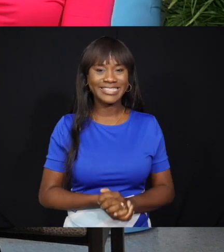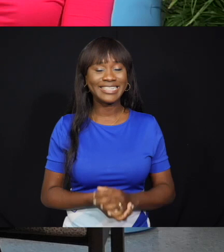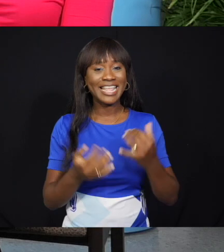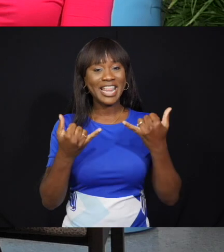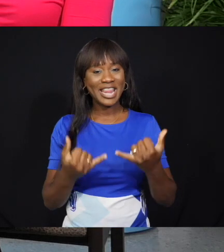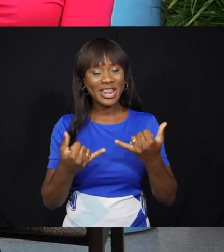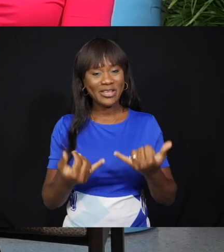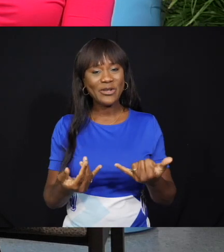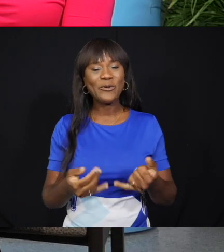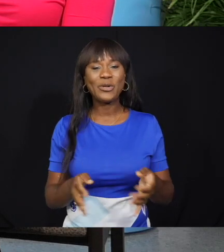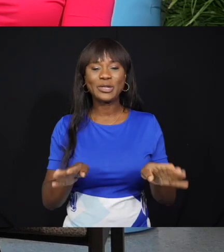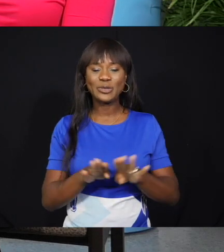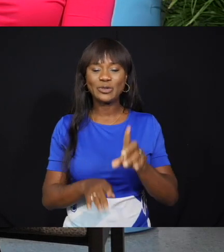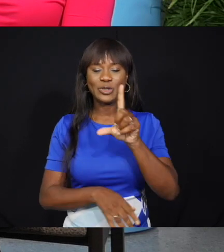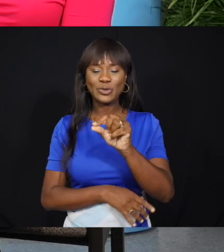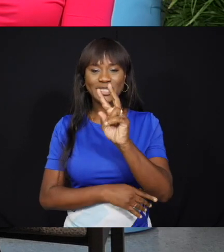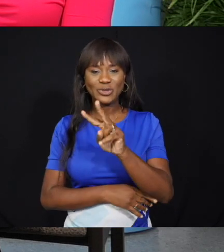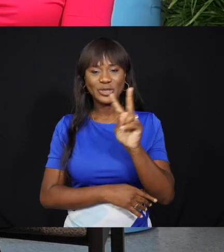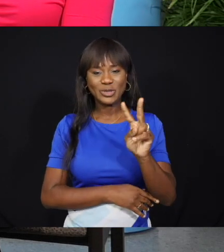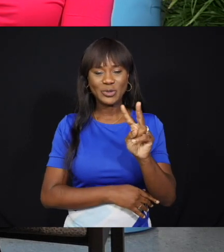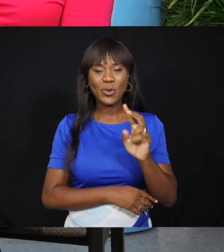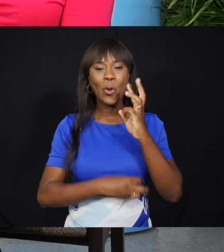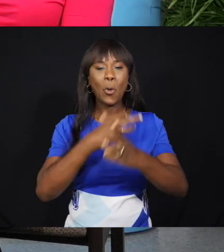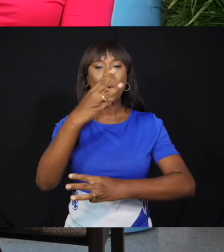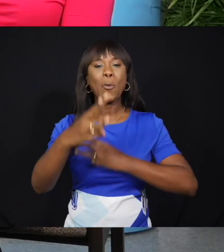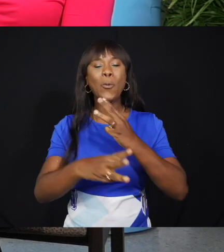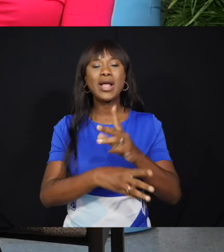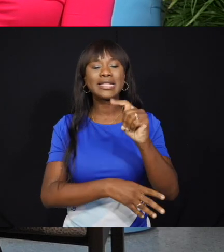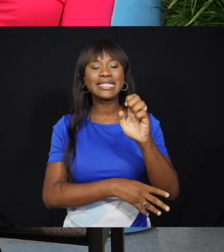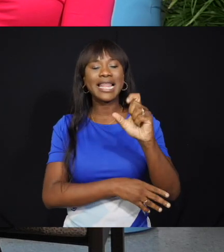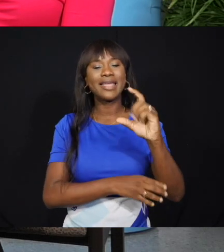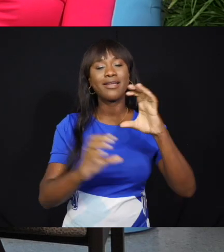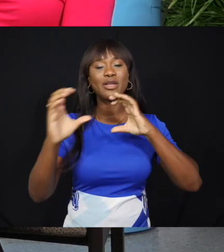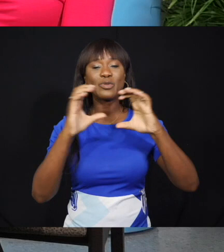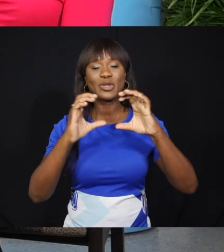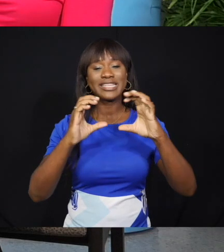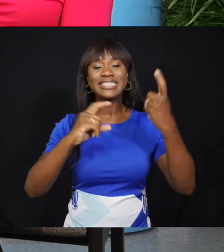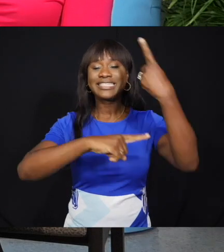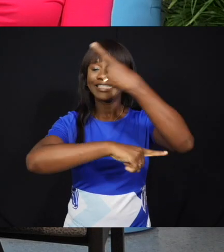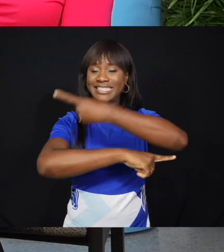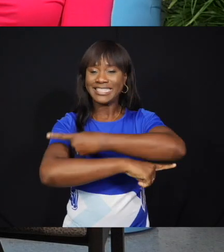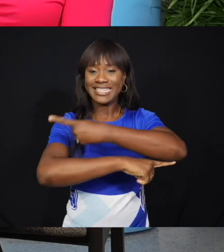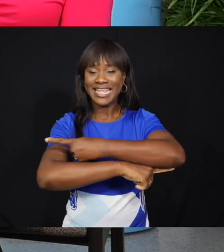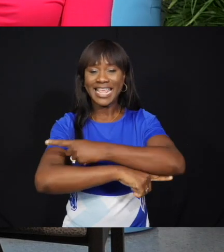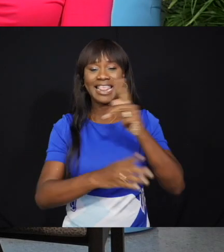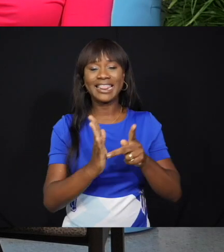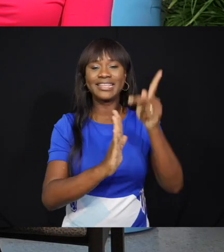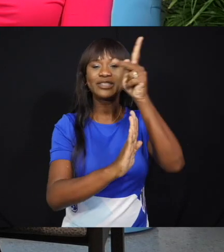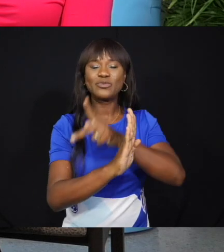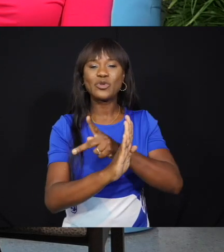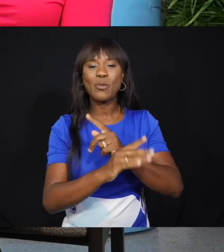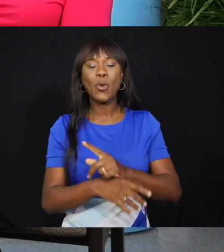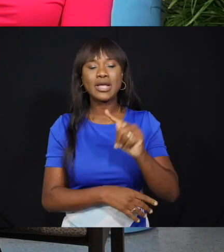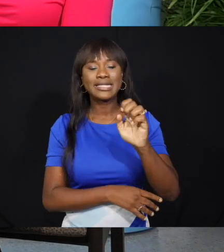we bring the curtains on the 2022 commemoration of World Telecommunication and Information Society Day. This program,